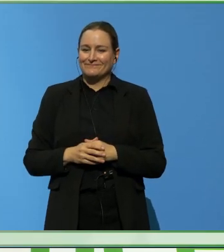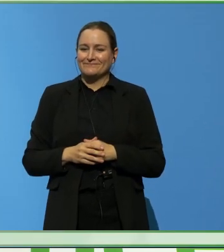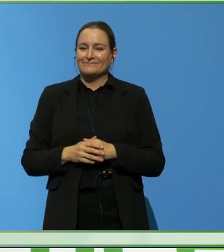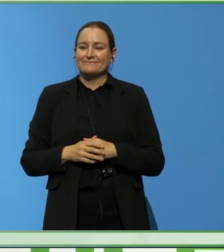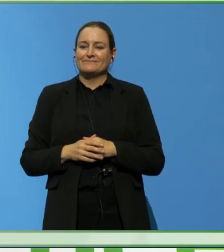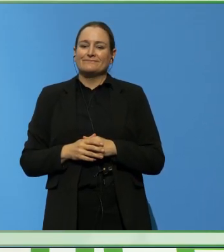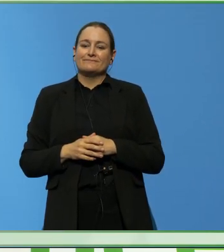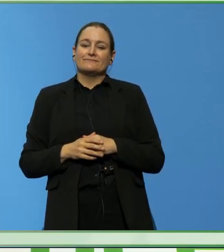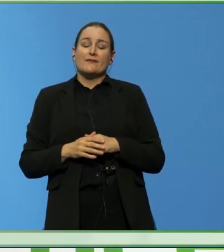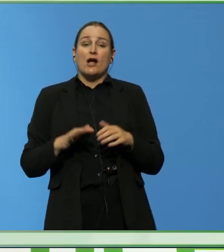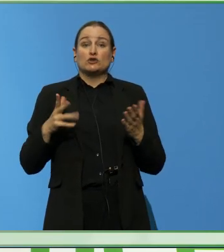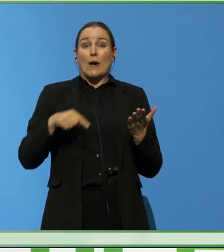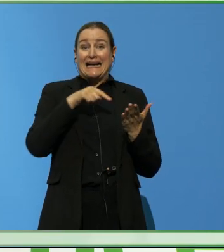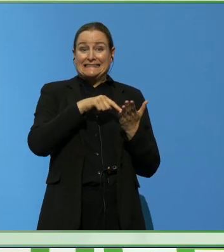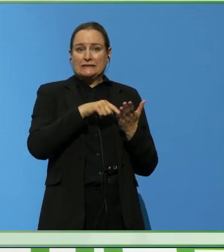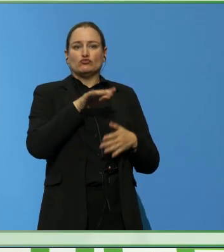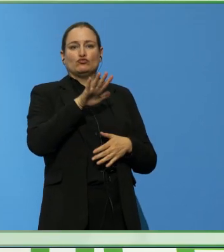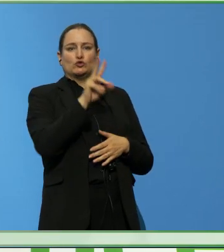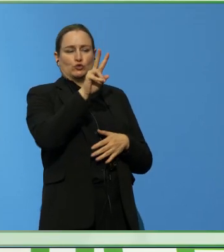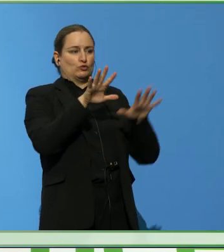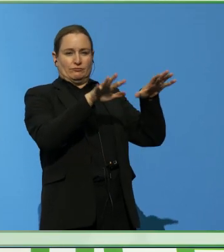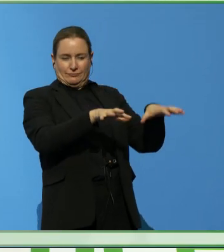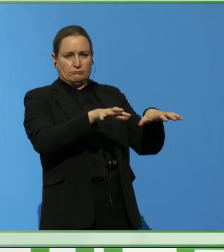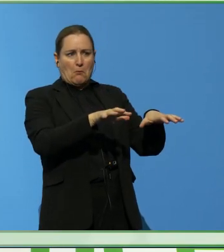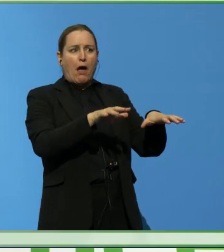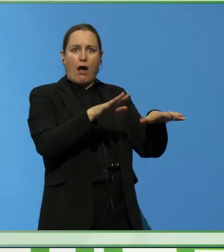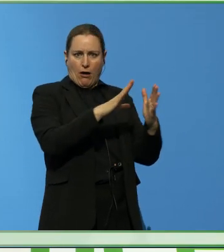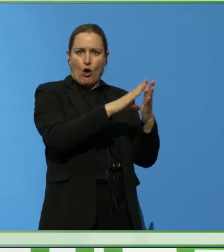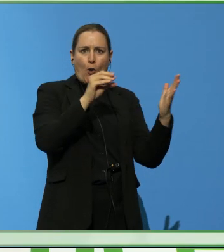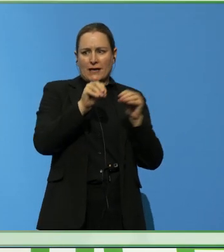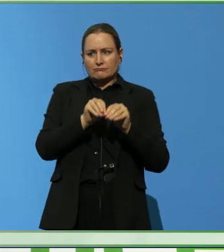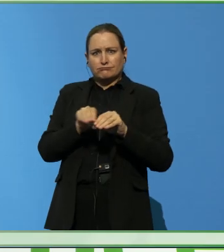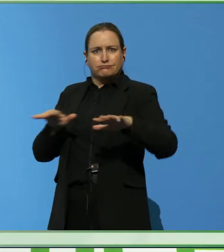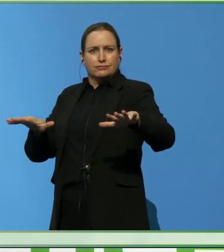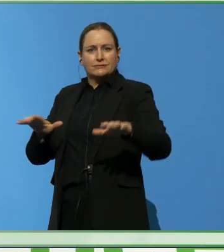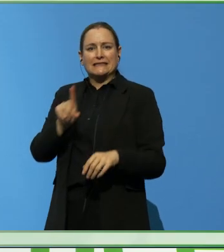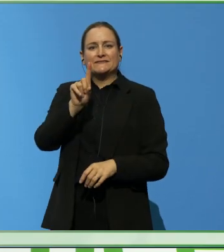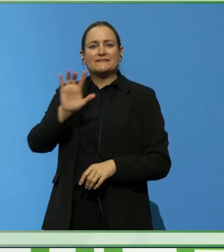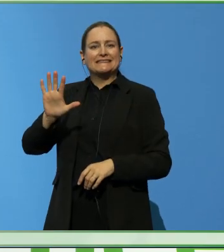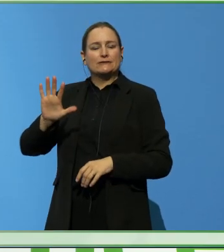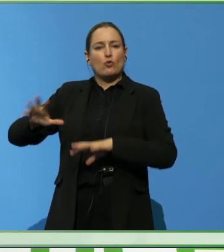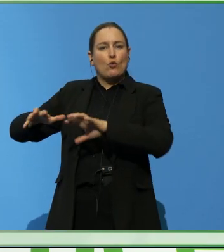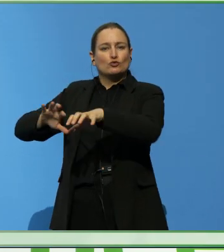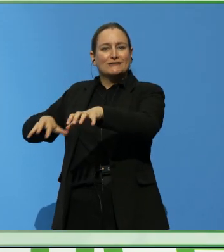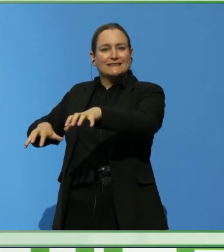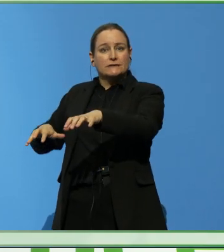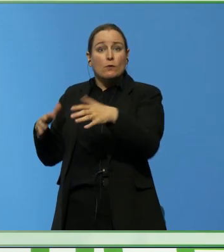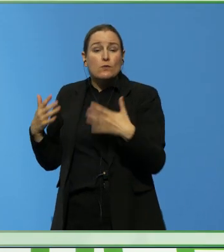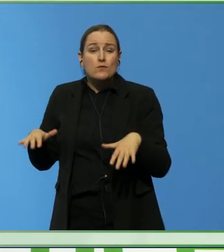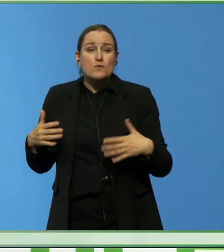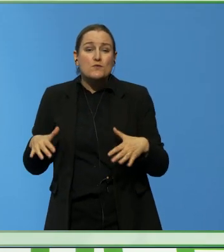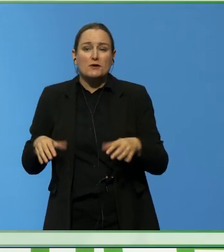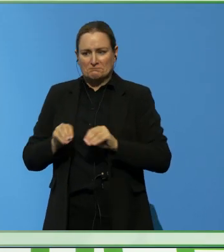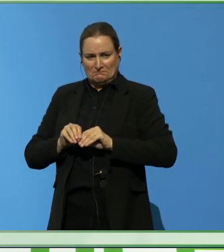Meanwhile, OKI has been localized with girls and young women in more than 15 countries across the world. More about the